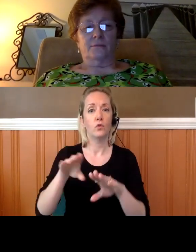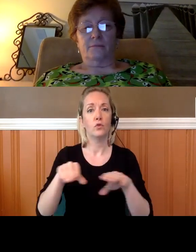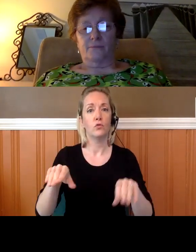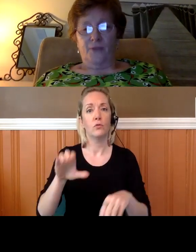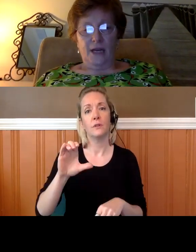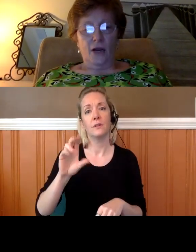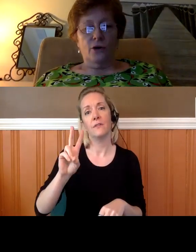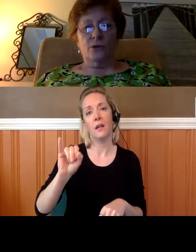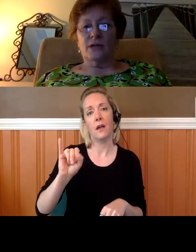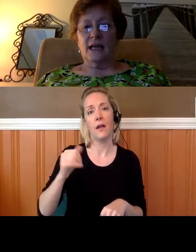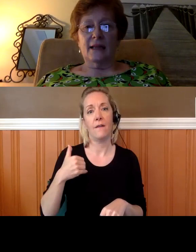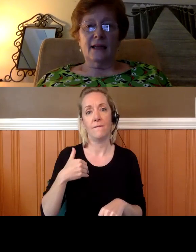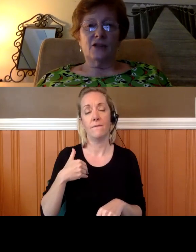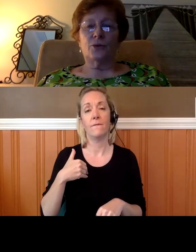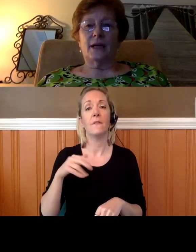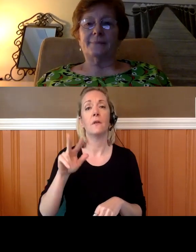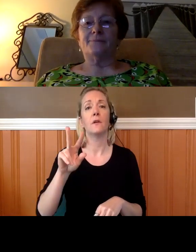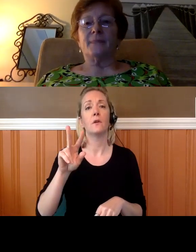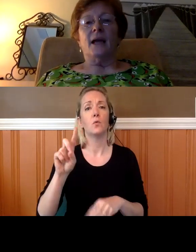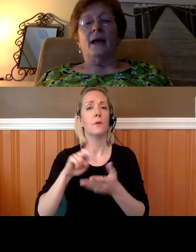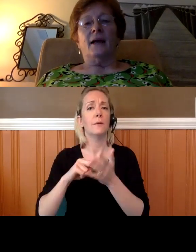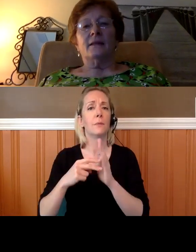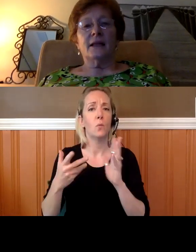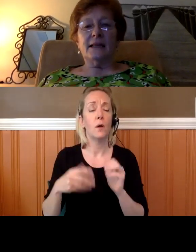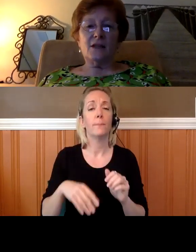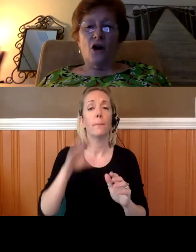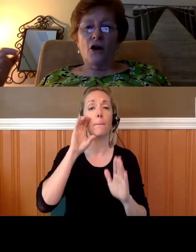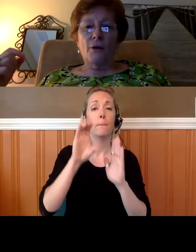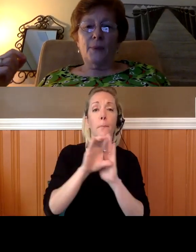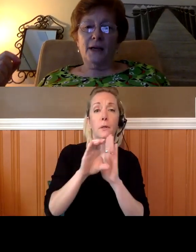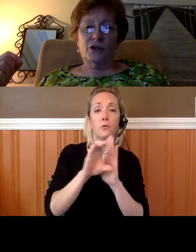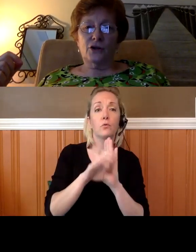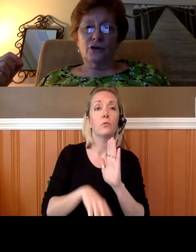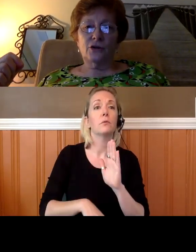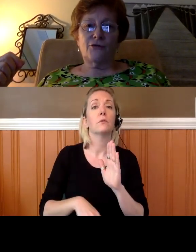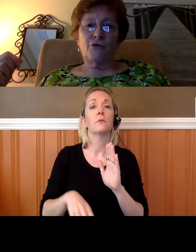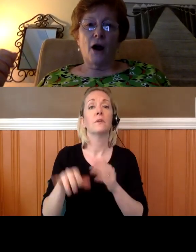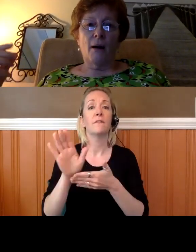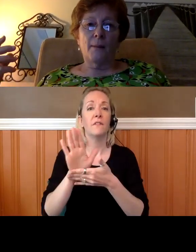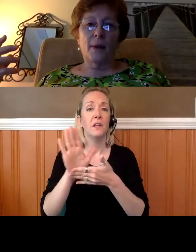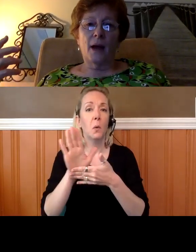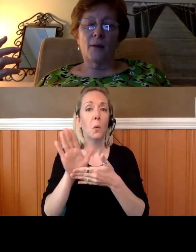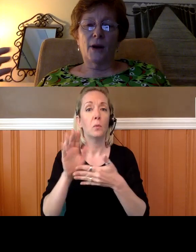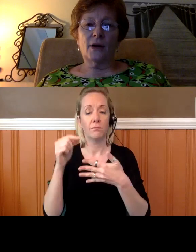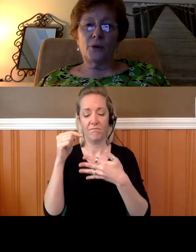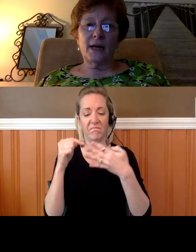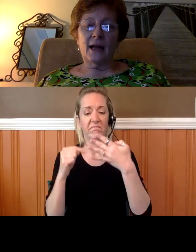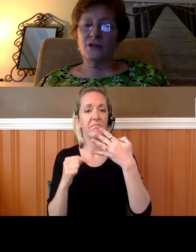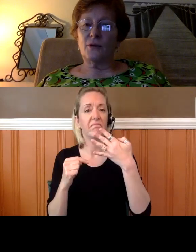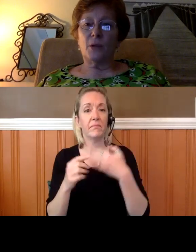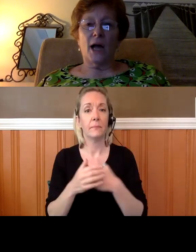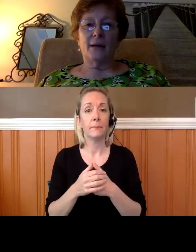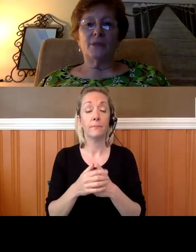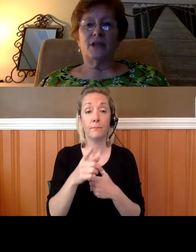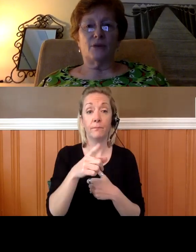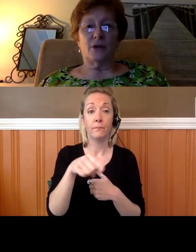Pictures, videos, anything 2D. These are pictures from American Printing House for